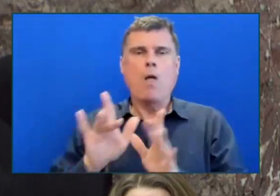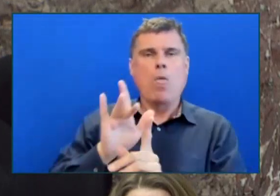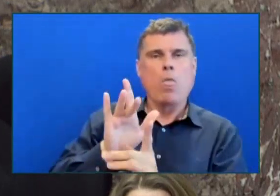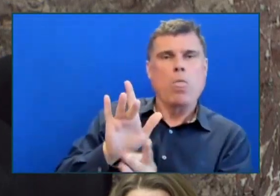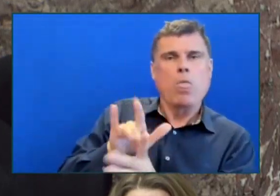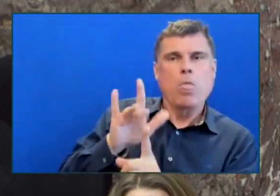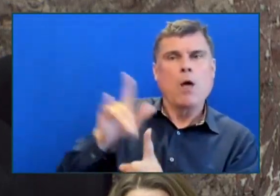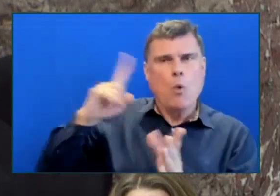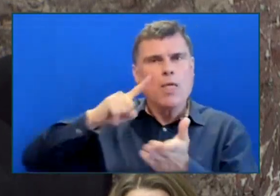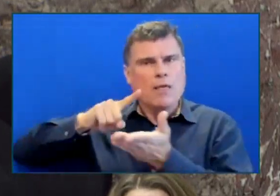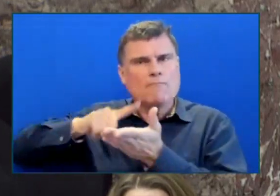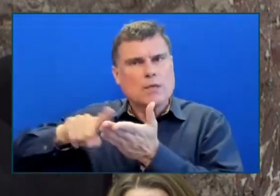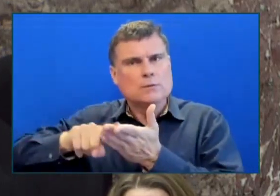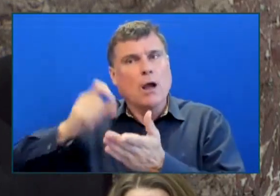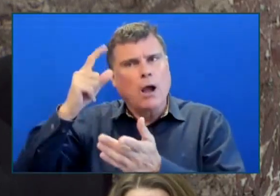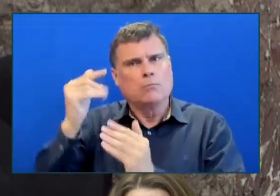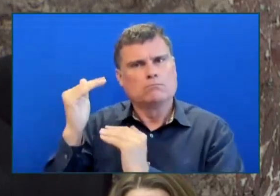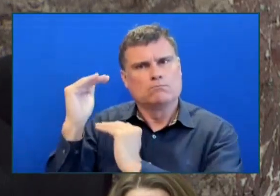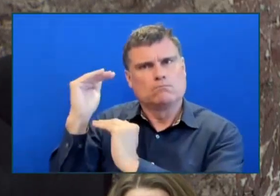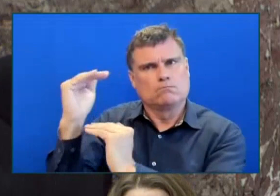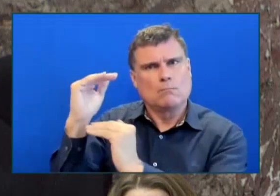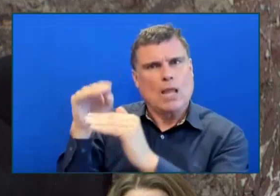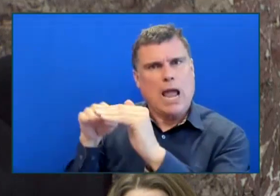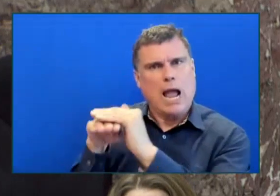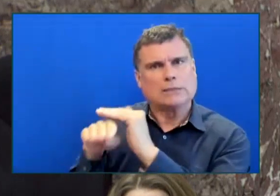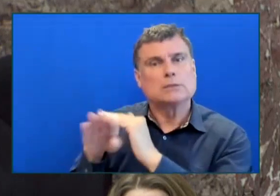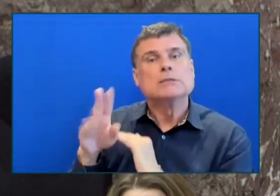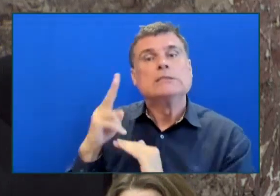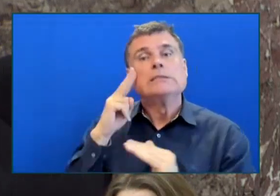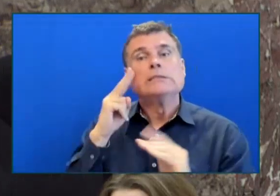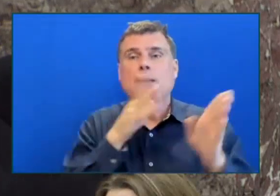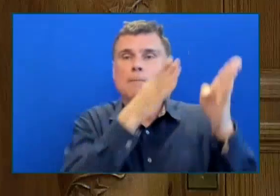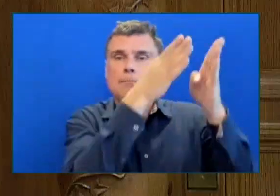what it will be after Bill 36 is proclaimed.